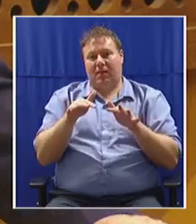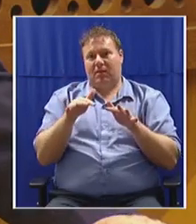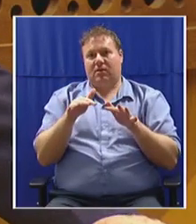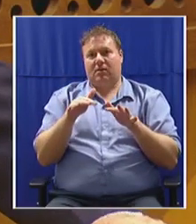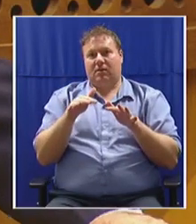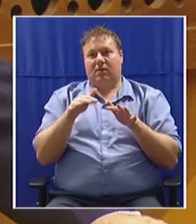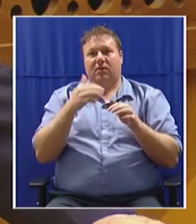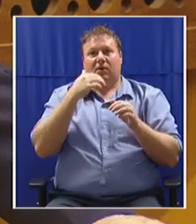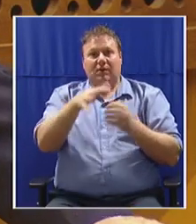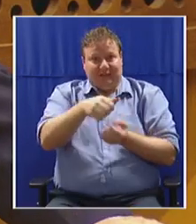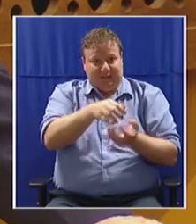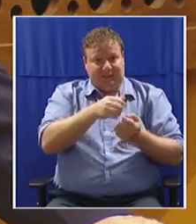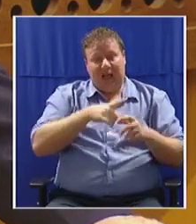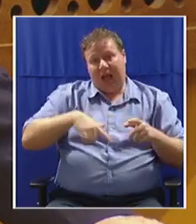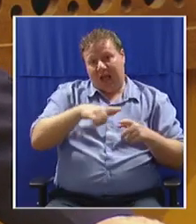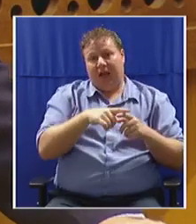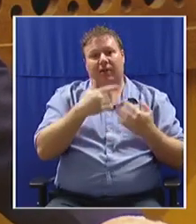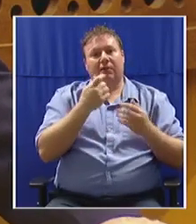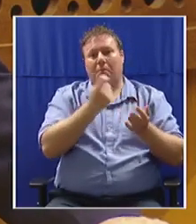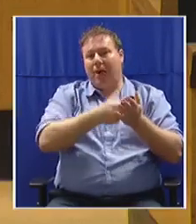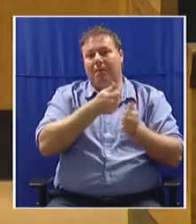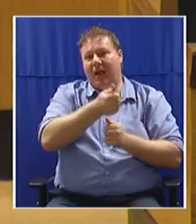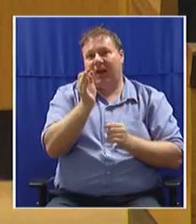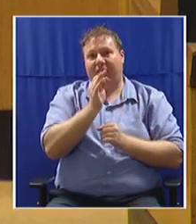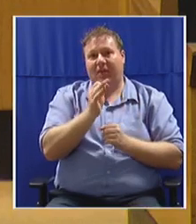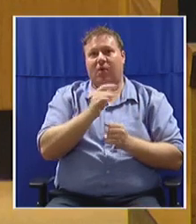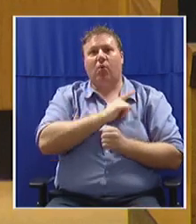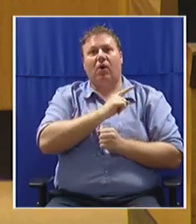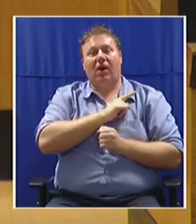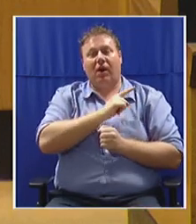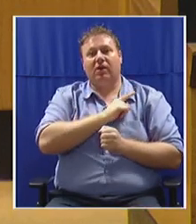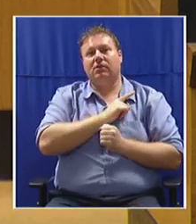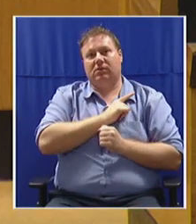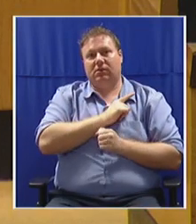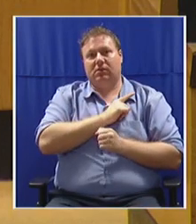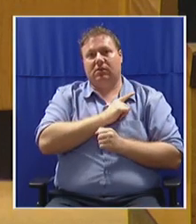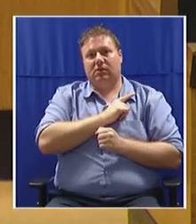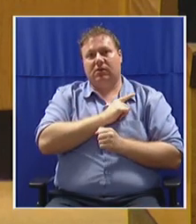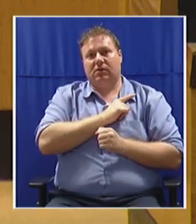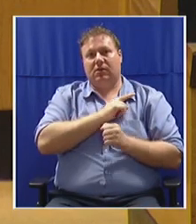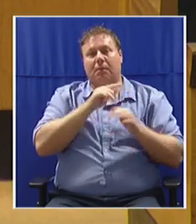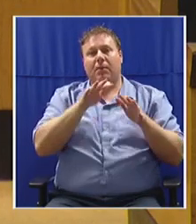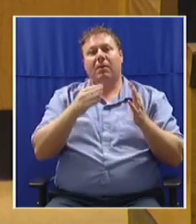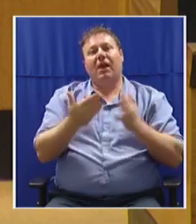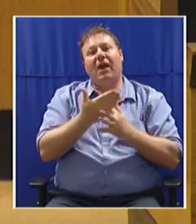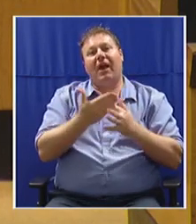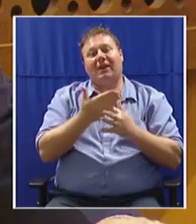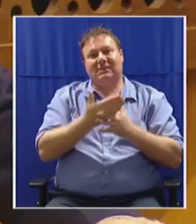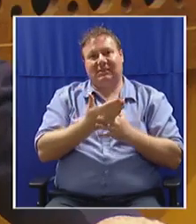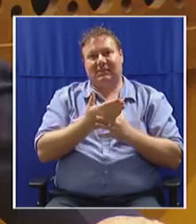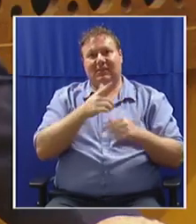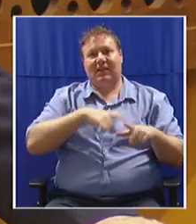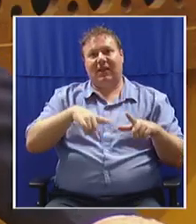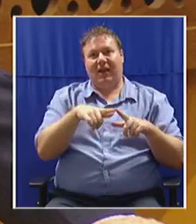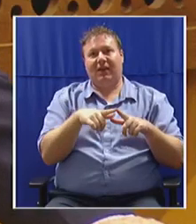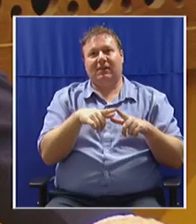want expropriation without compensation so that people have access to land.